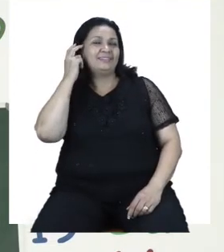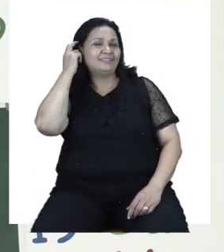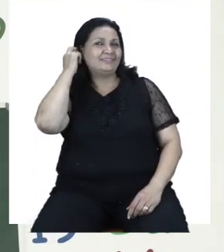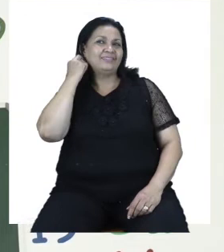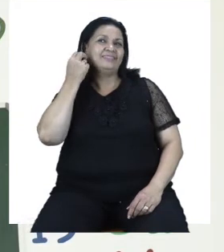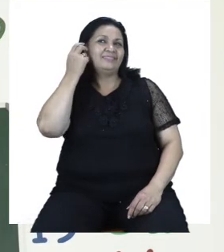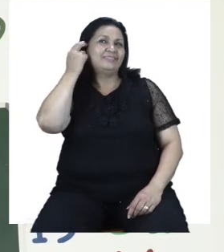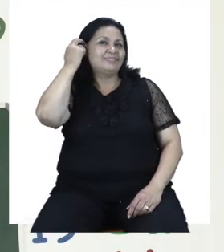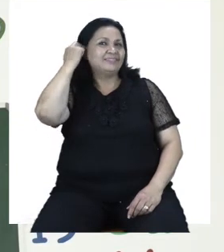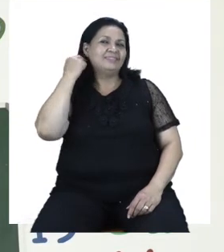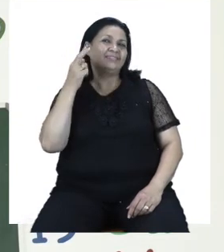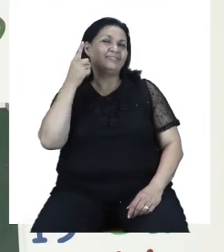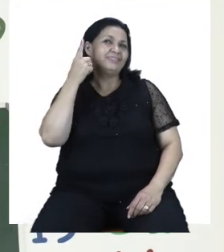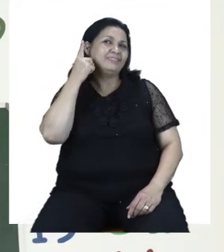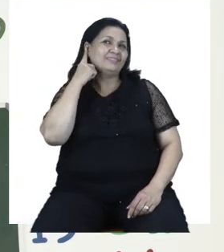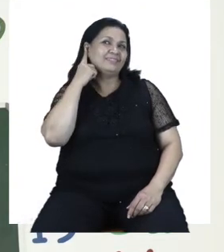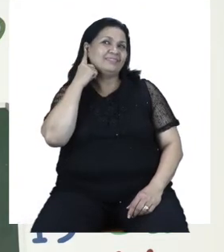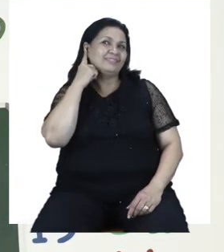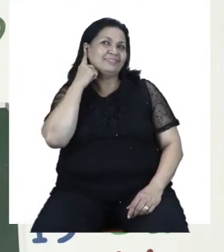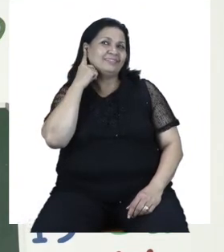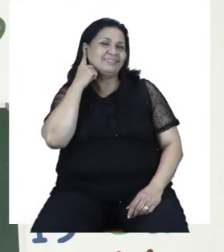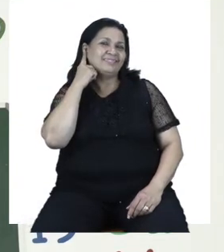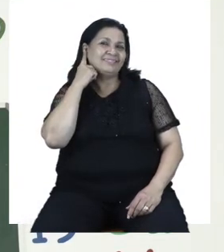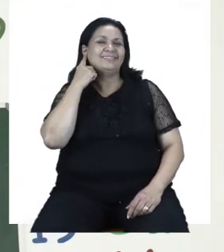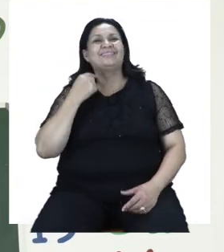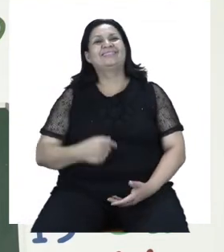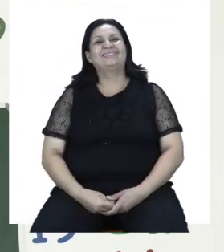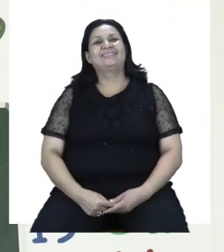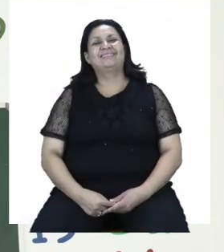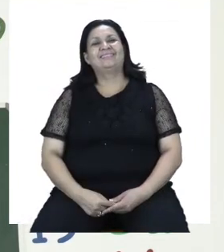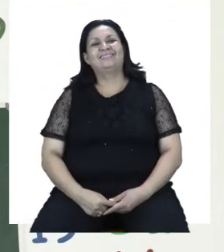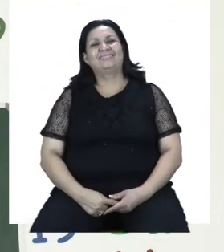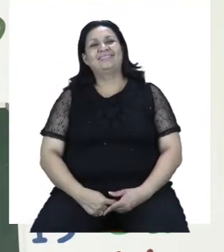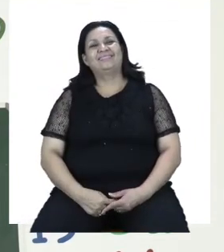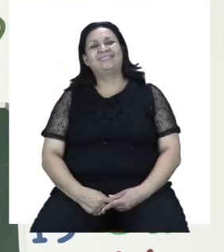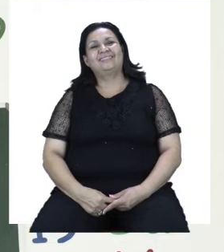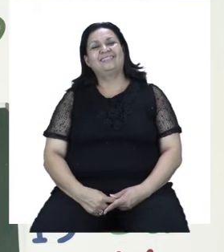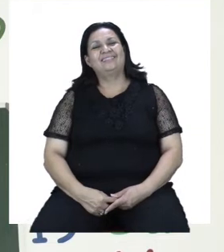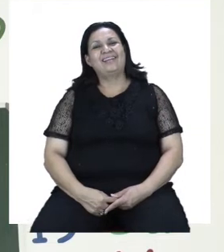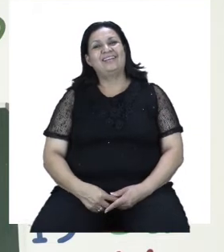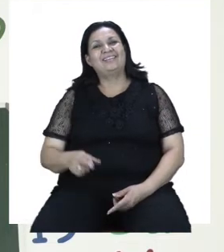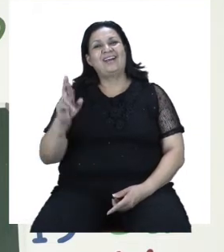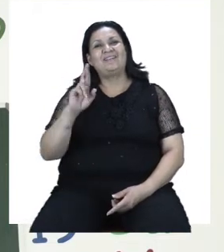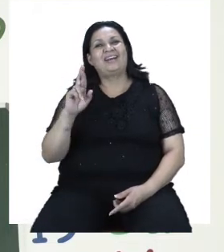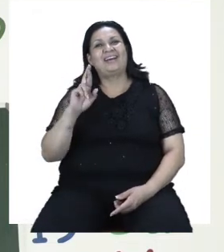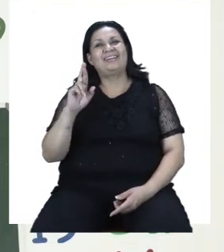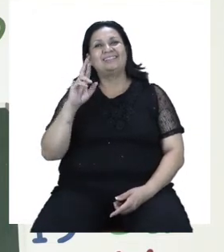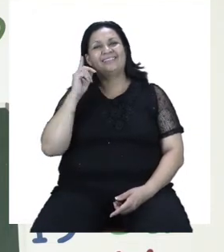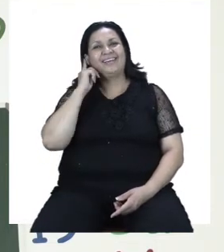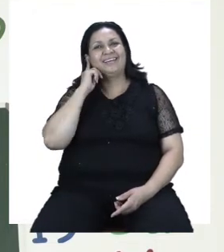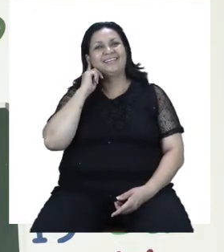Doop, doop, doop, doop, doop, doop, doop, doop, doop. Ah, yes! This is our right